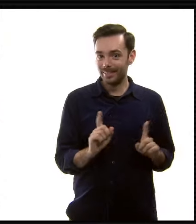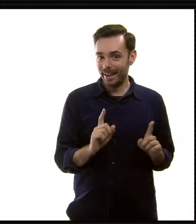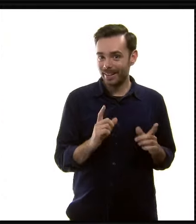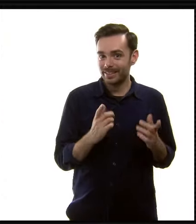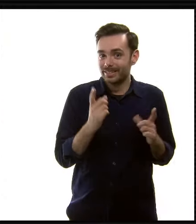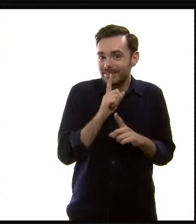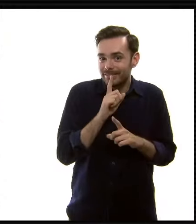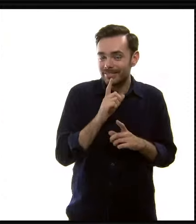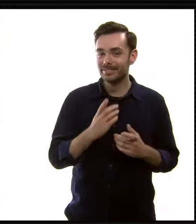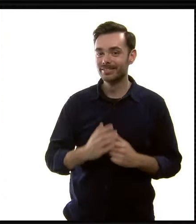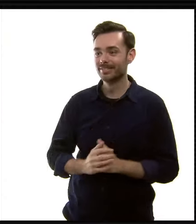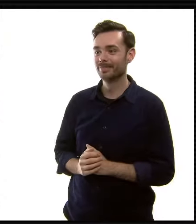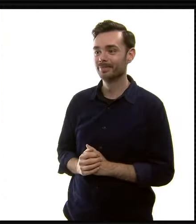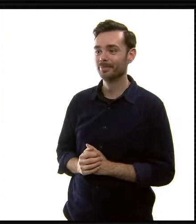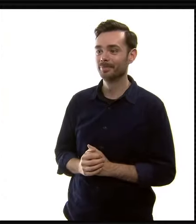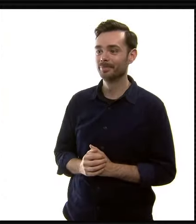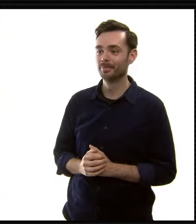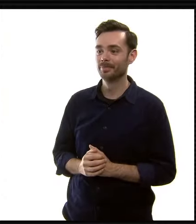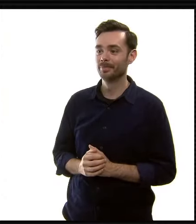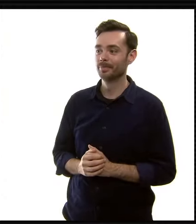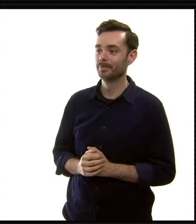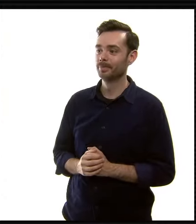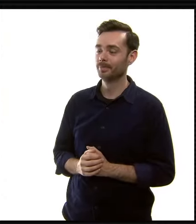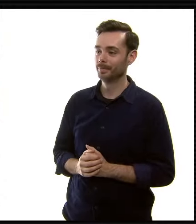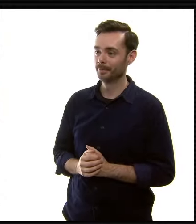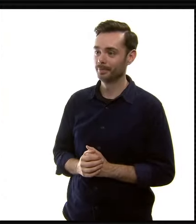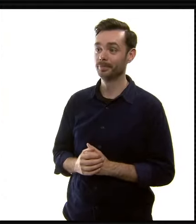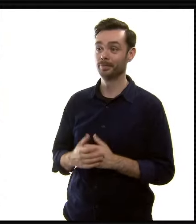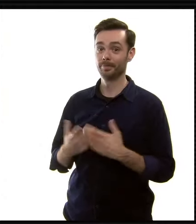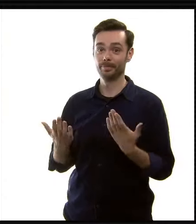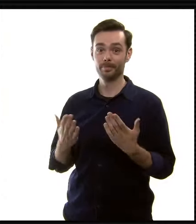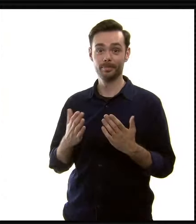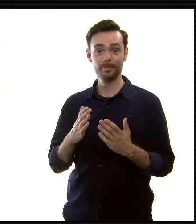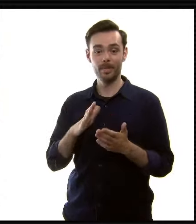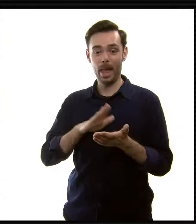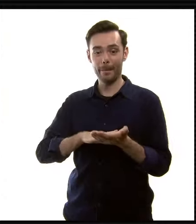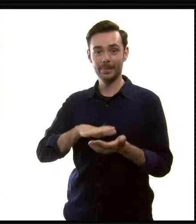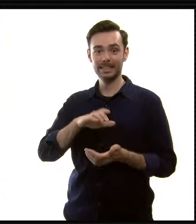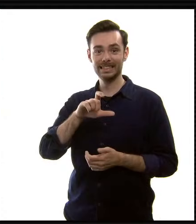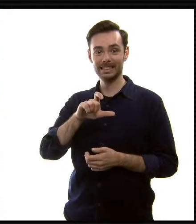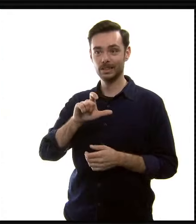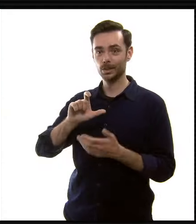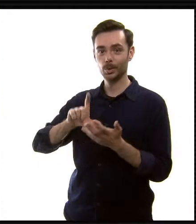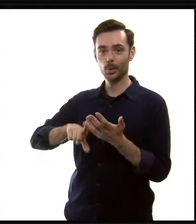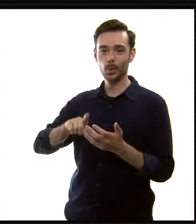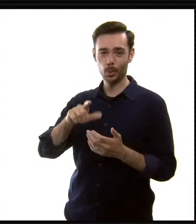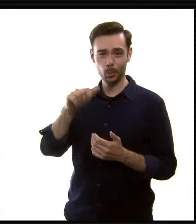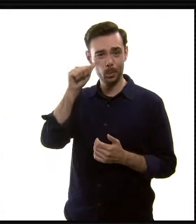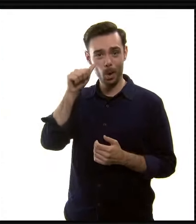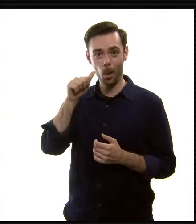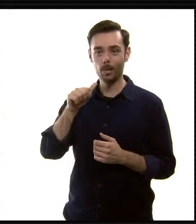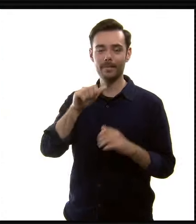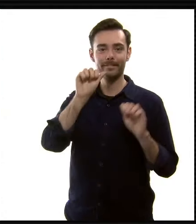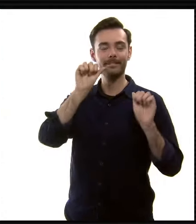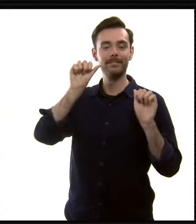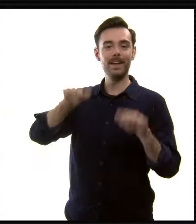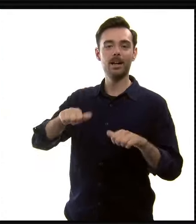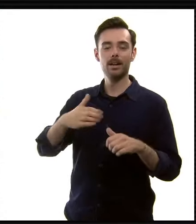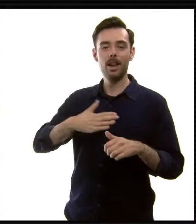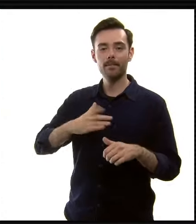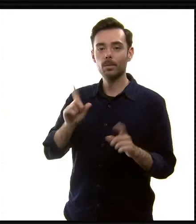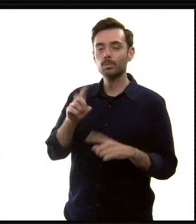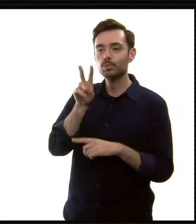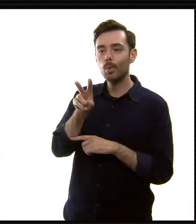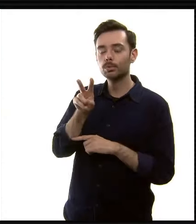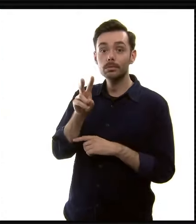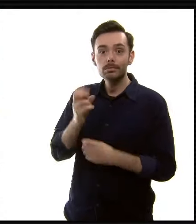spoilers. So the Marvel Cinematic Universe is absolutely jam-packed with references that we know fans know and love. So it's an absolute pleasure to go back